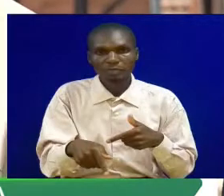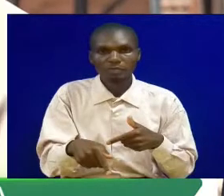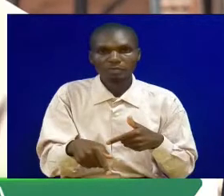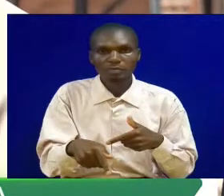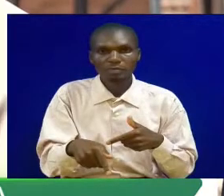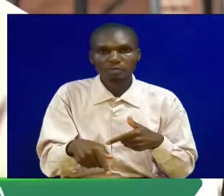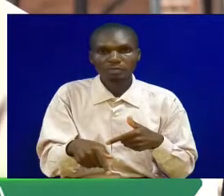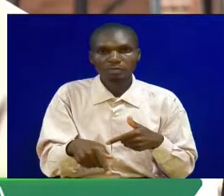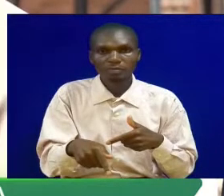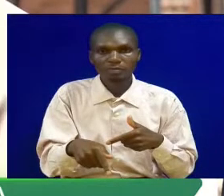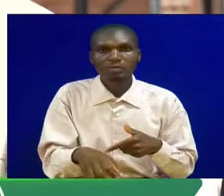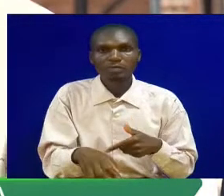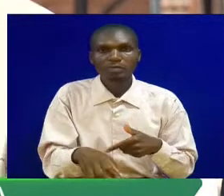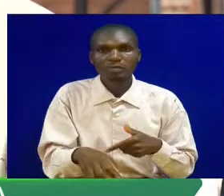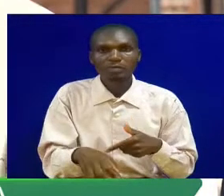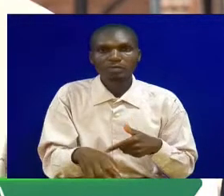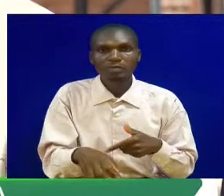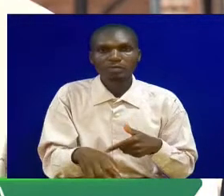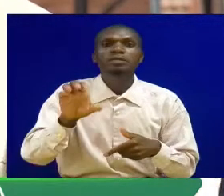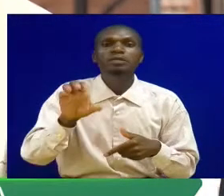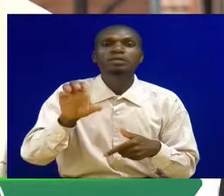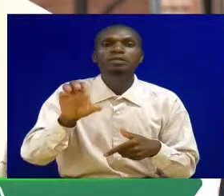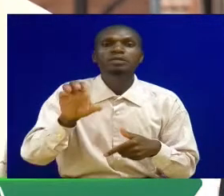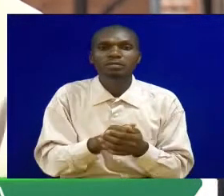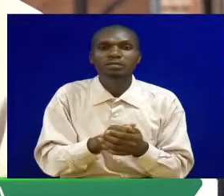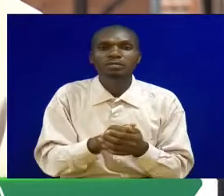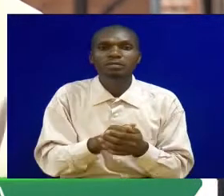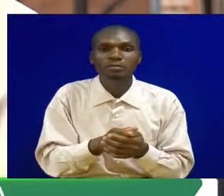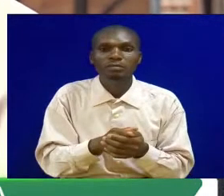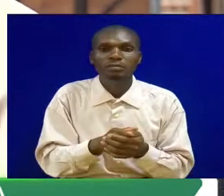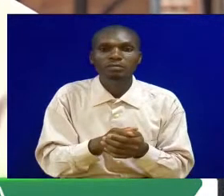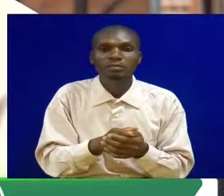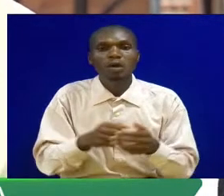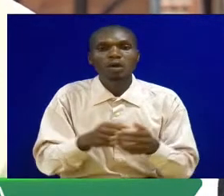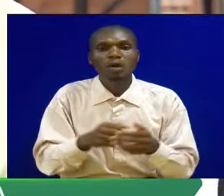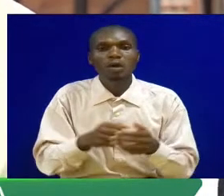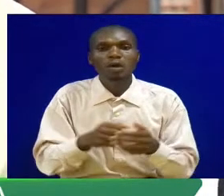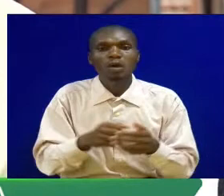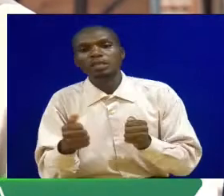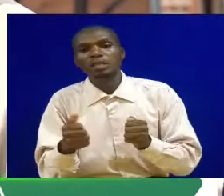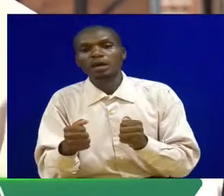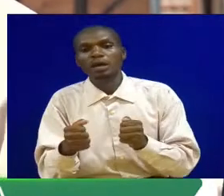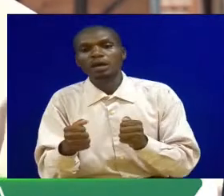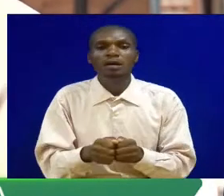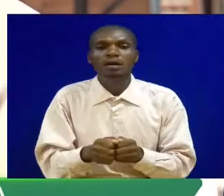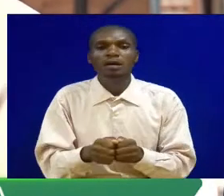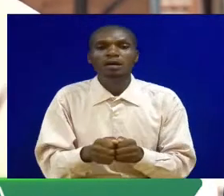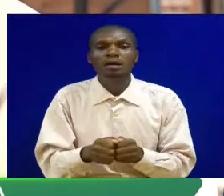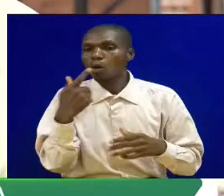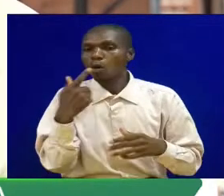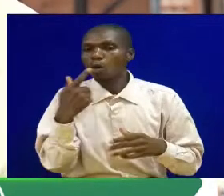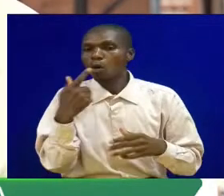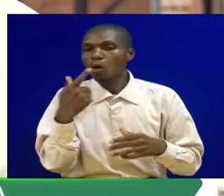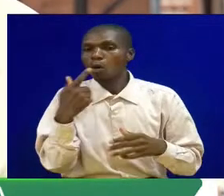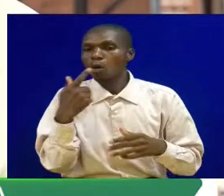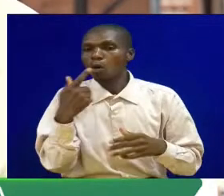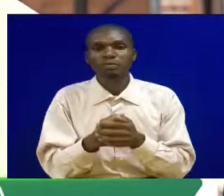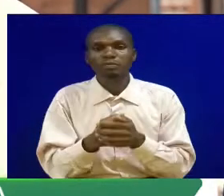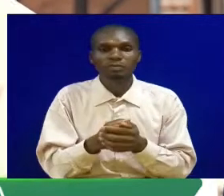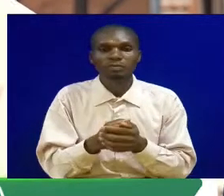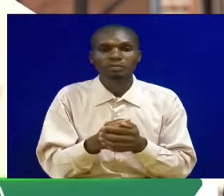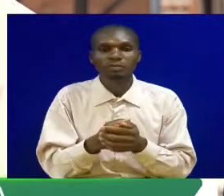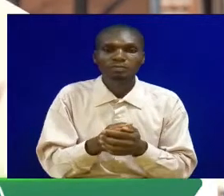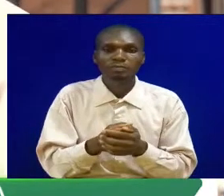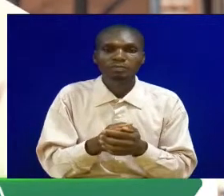the DCC to let the other arms of government to come and assist in the retrieval of the 2 individuals who are still